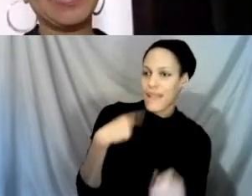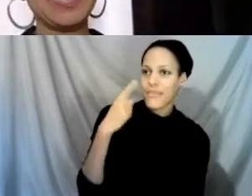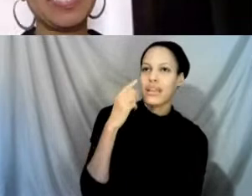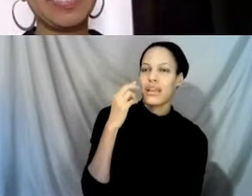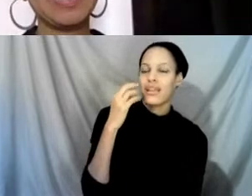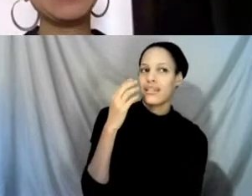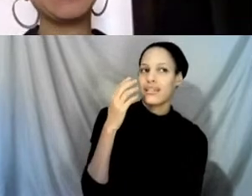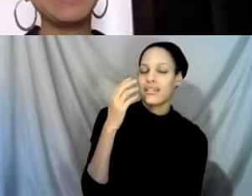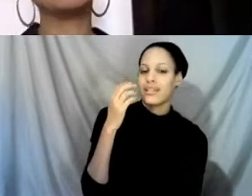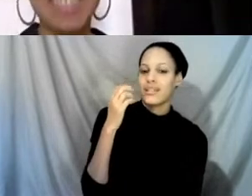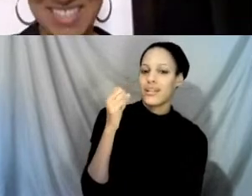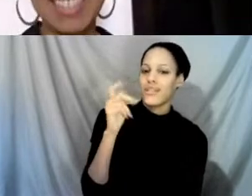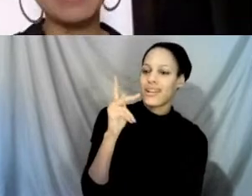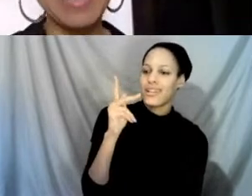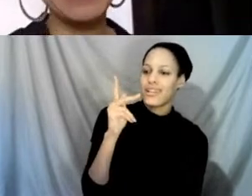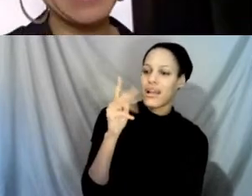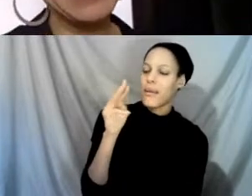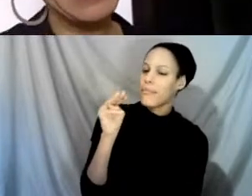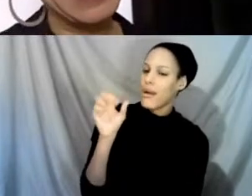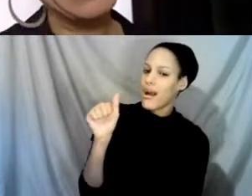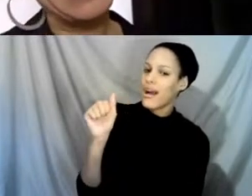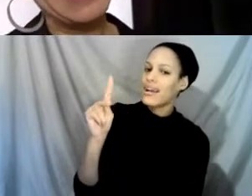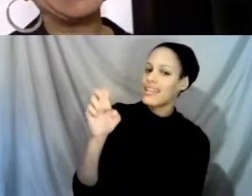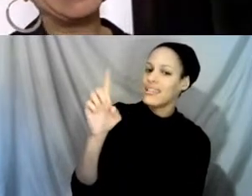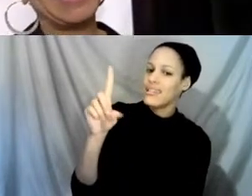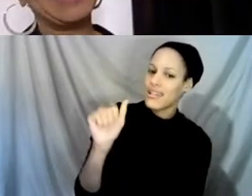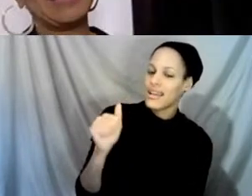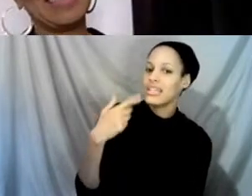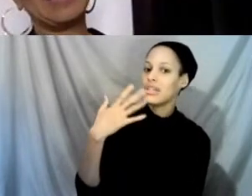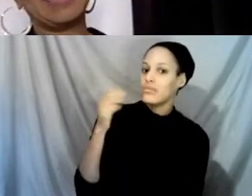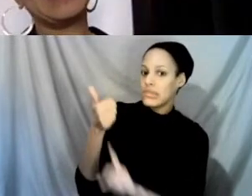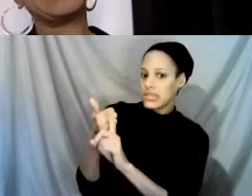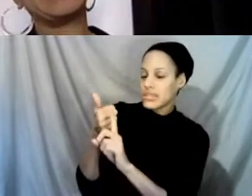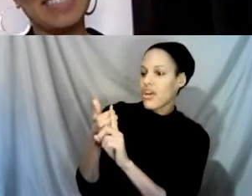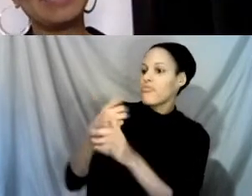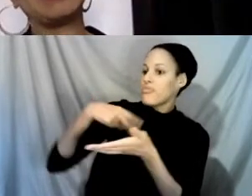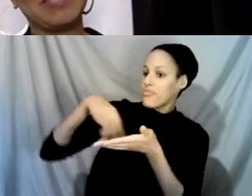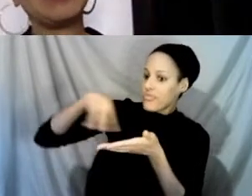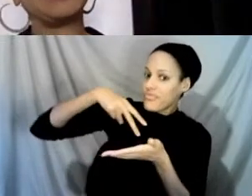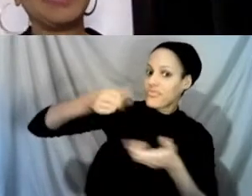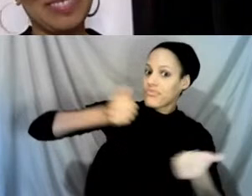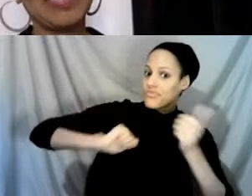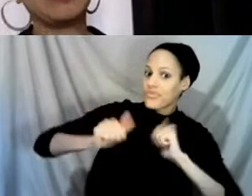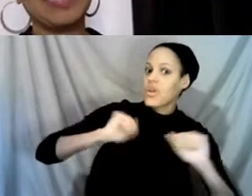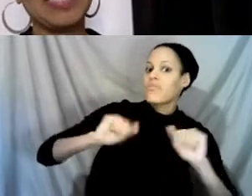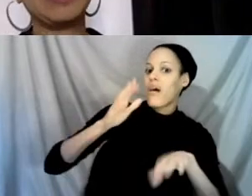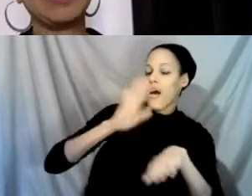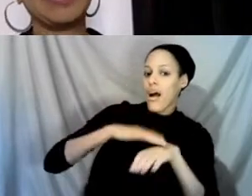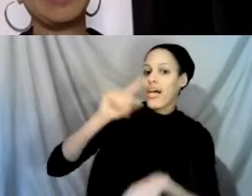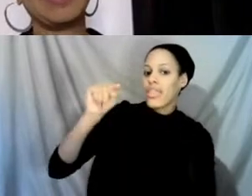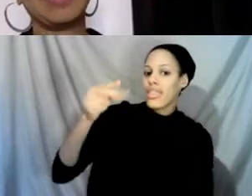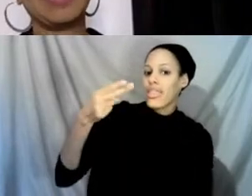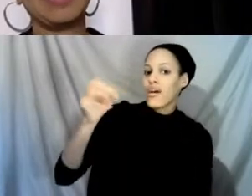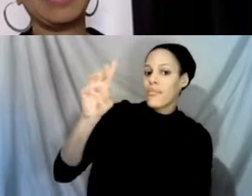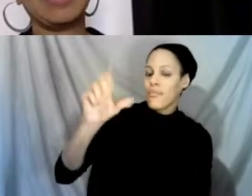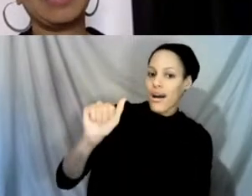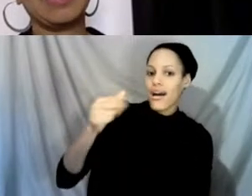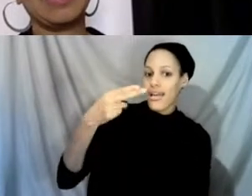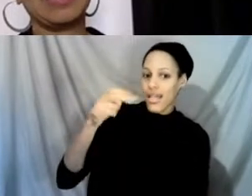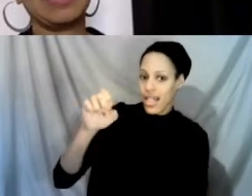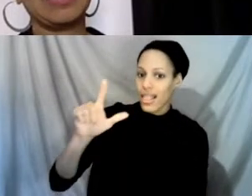oh, Makeda performed on the Thelma Hill. What was the title of it? Thelma